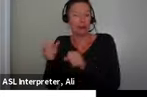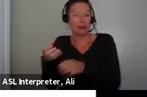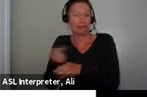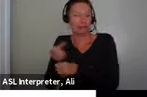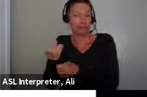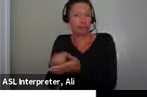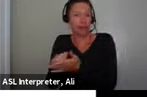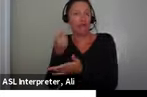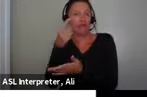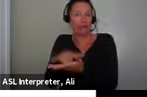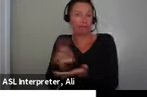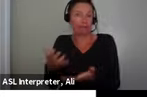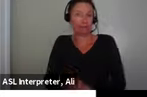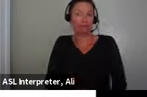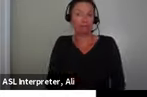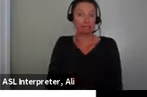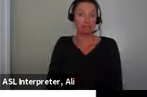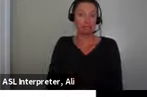of funding.